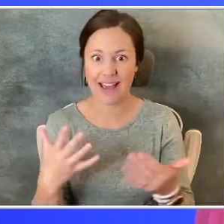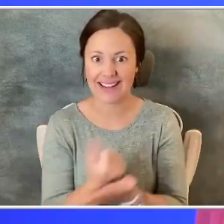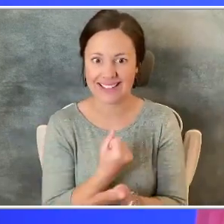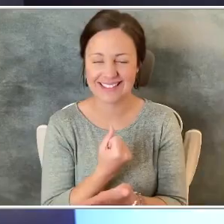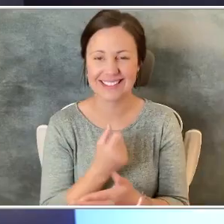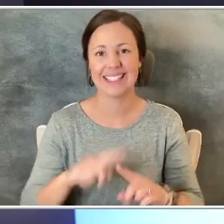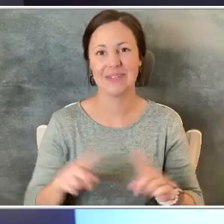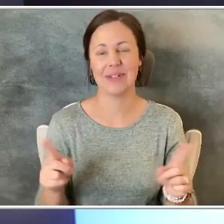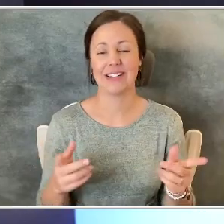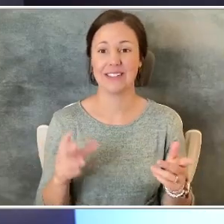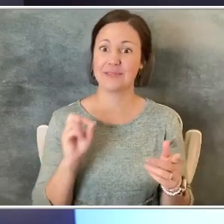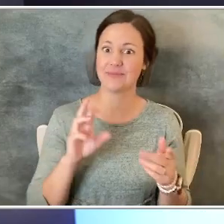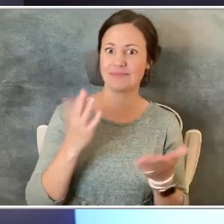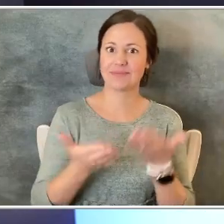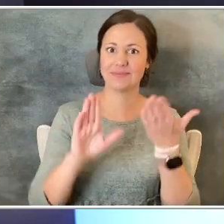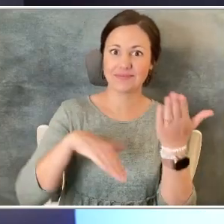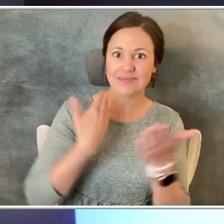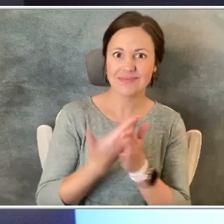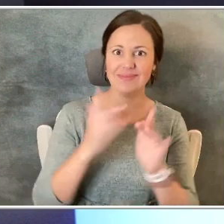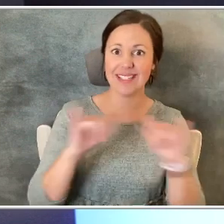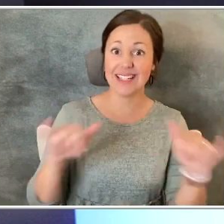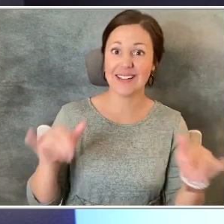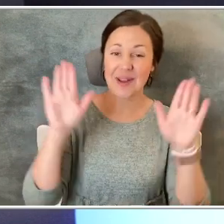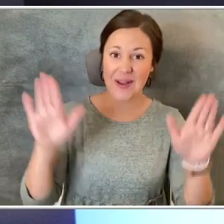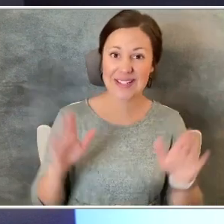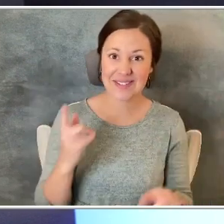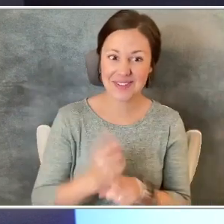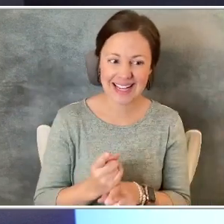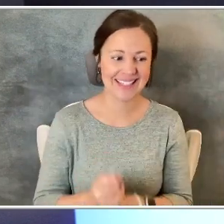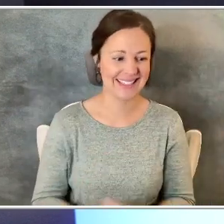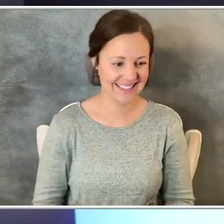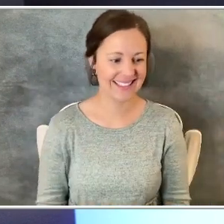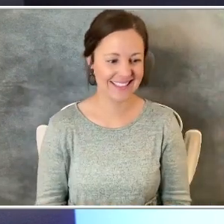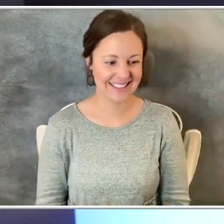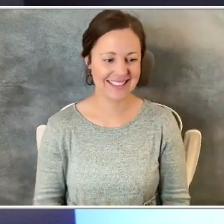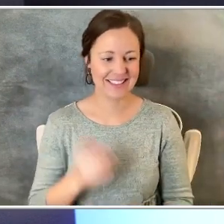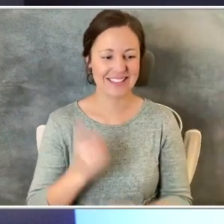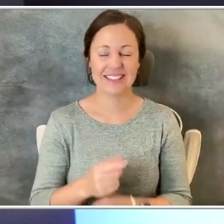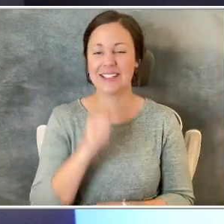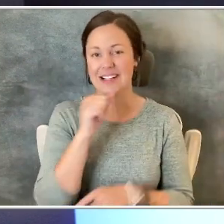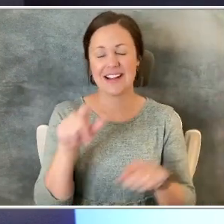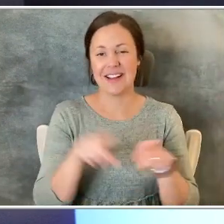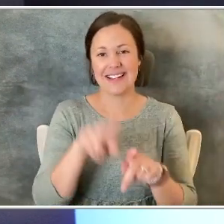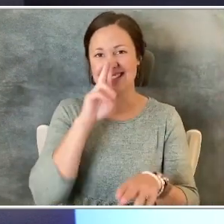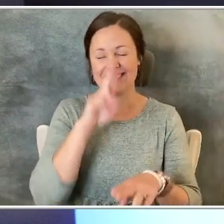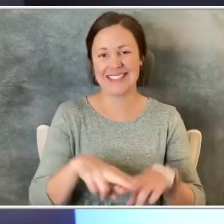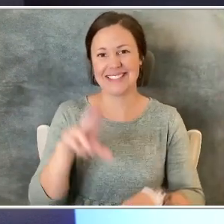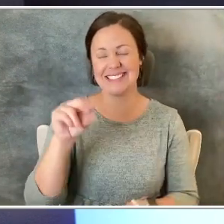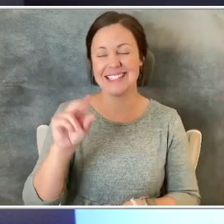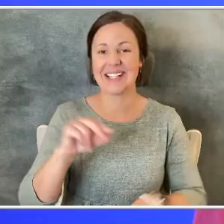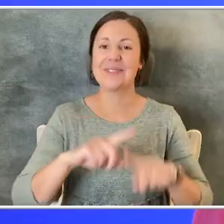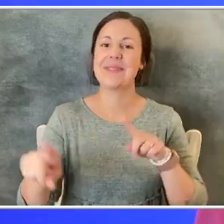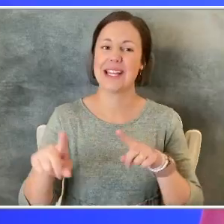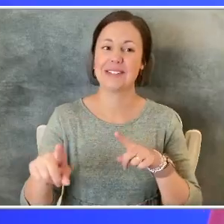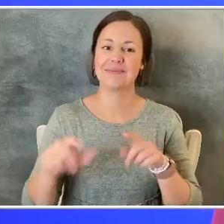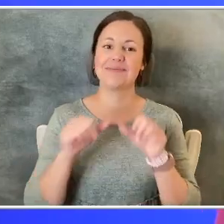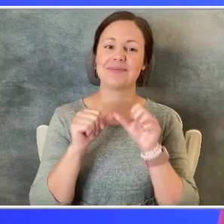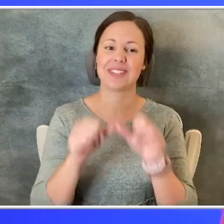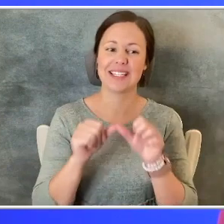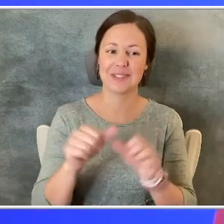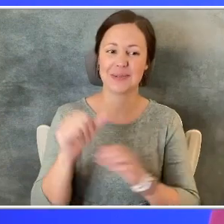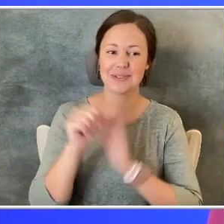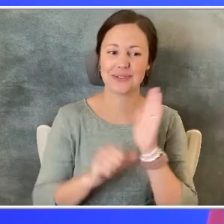just done it all at once. That would have been awesome, right? But Yeah, I guess that one wasn't as fun, the first one. But the continual surgeries were